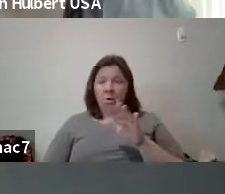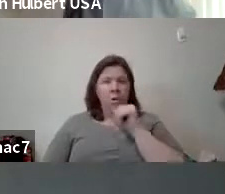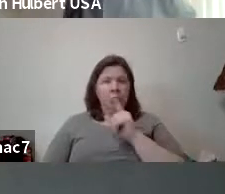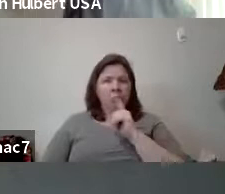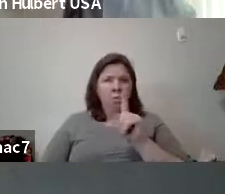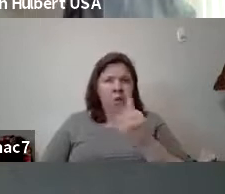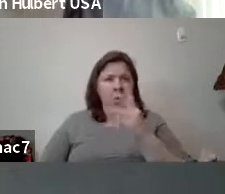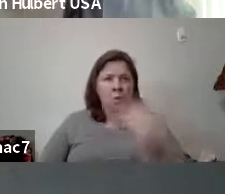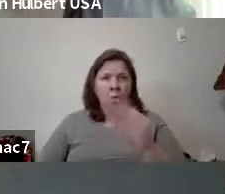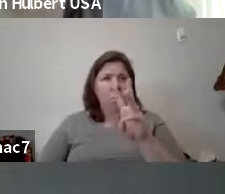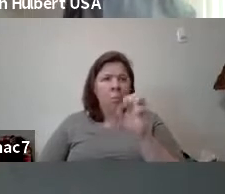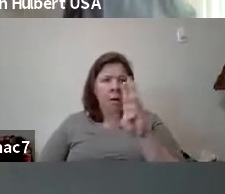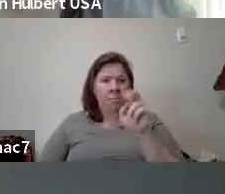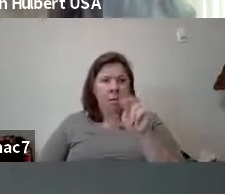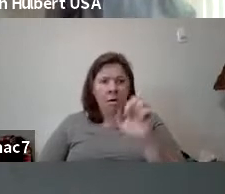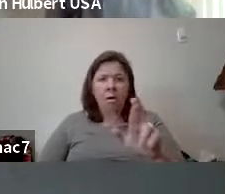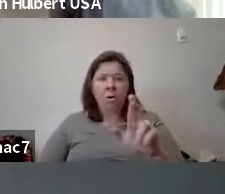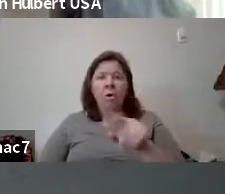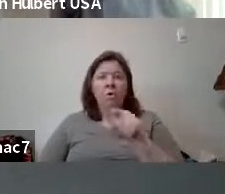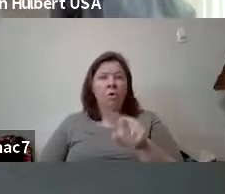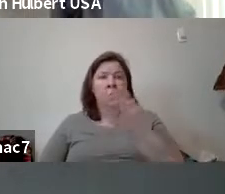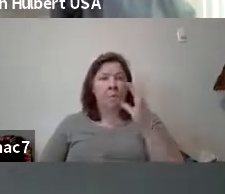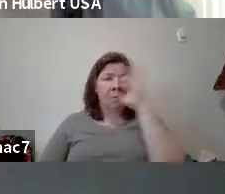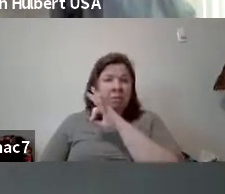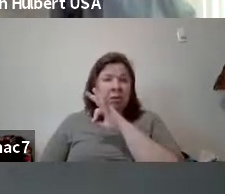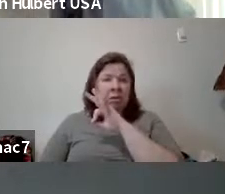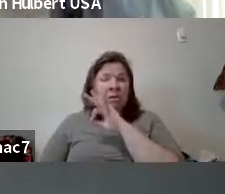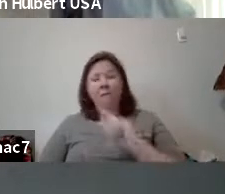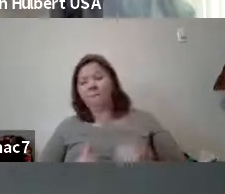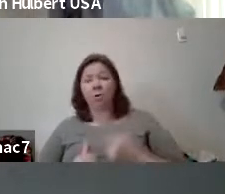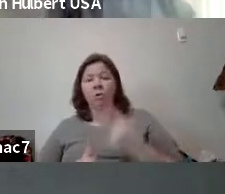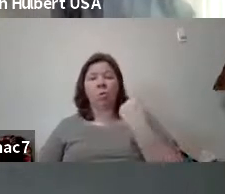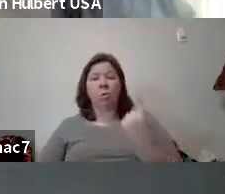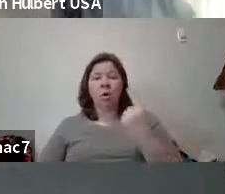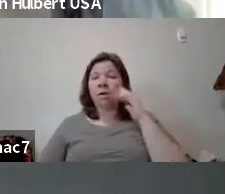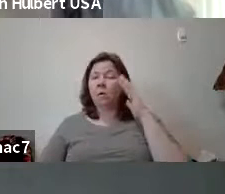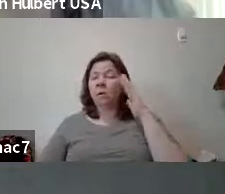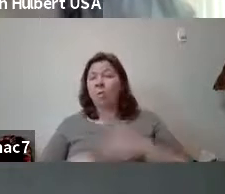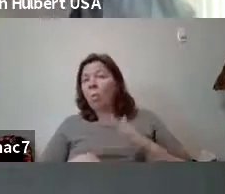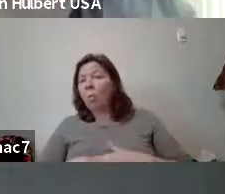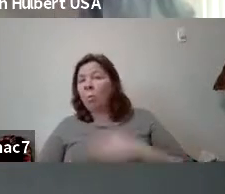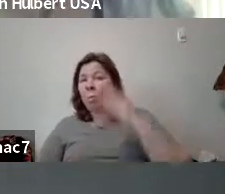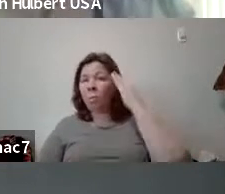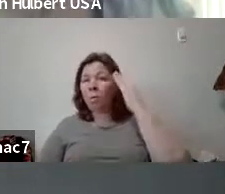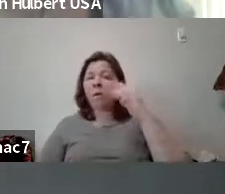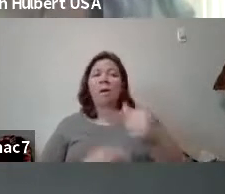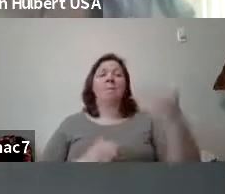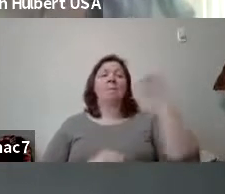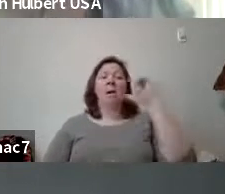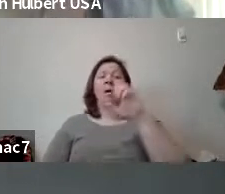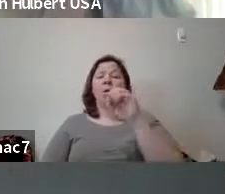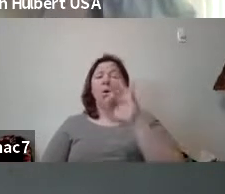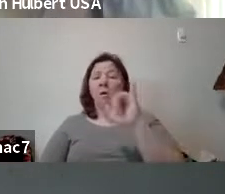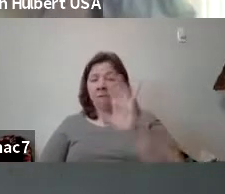these webinars are, if you're new and you might have missed the original notification, please go into the back office